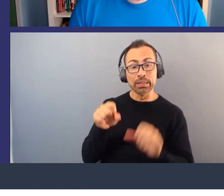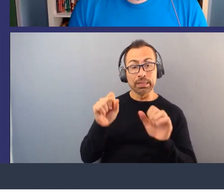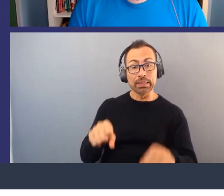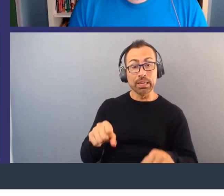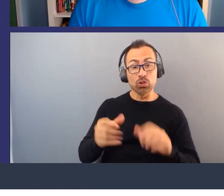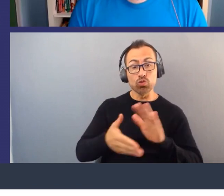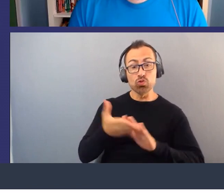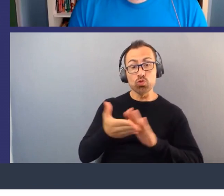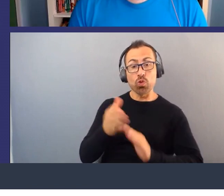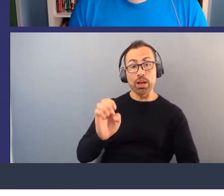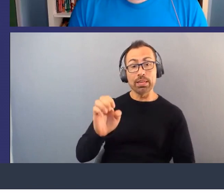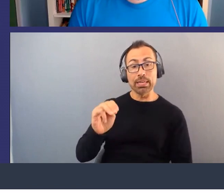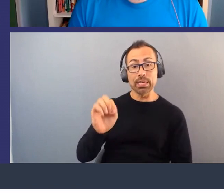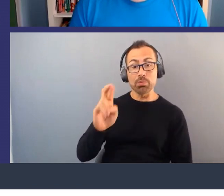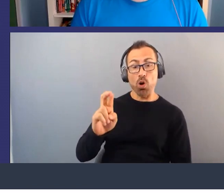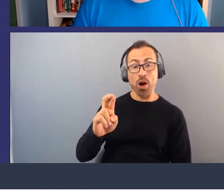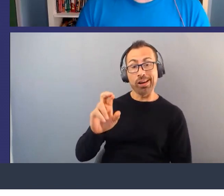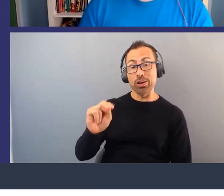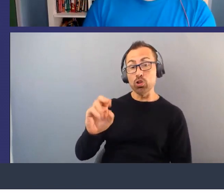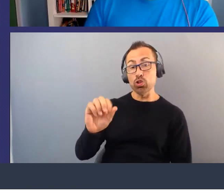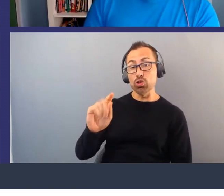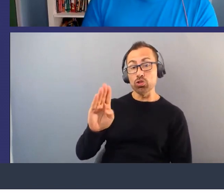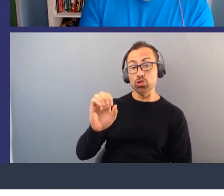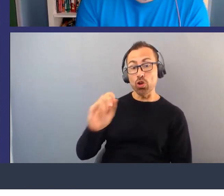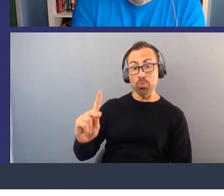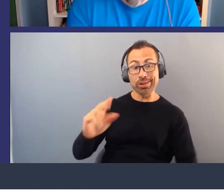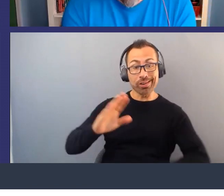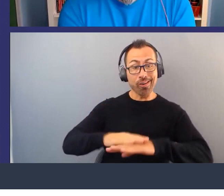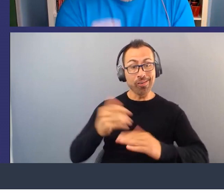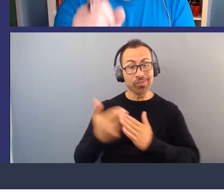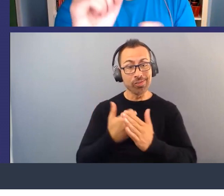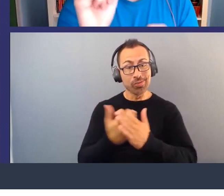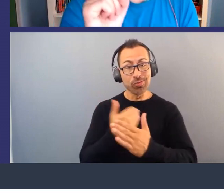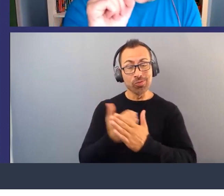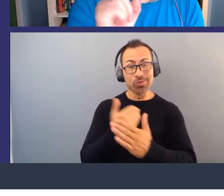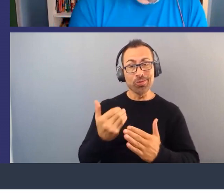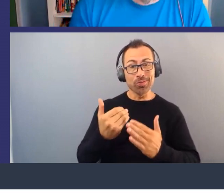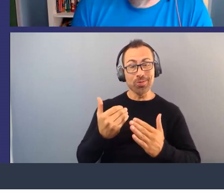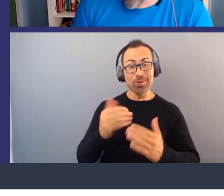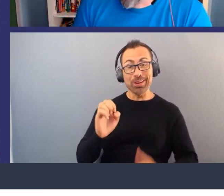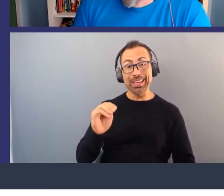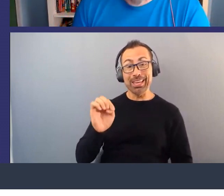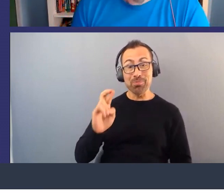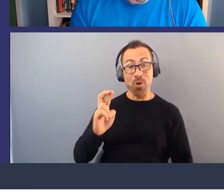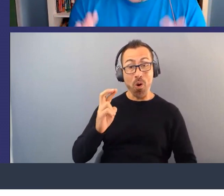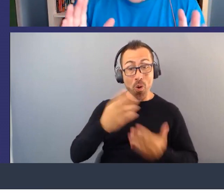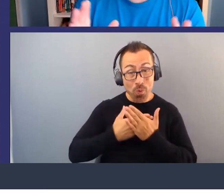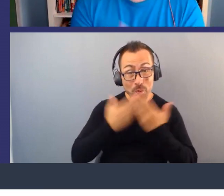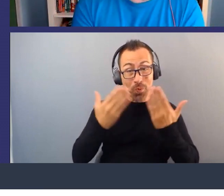notebooks on the new EMR serverless? Of course. How